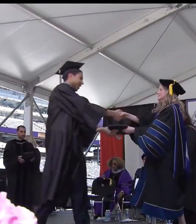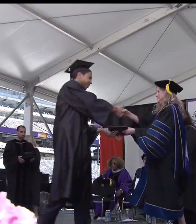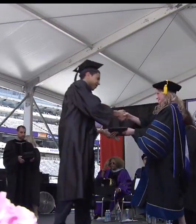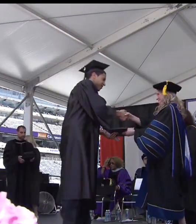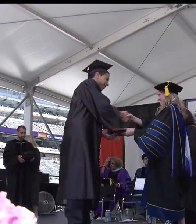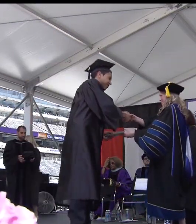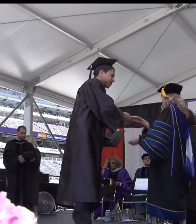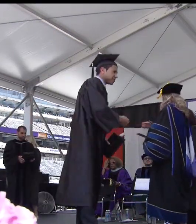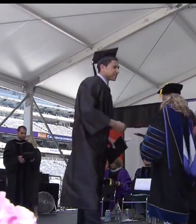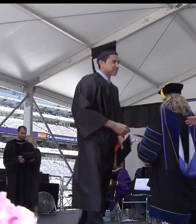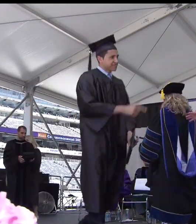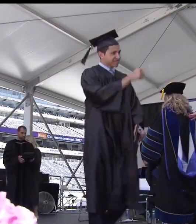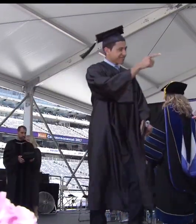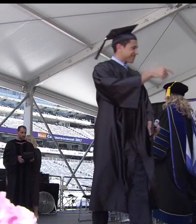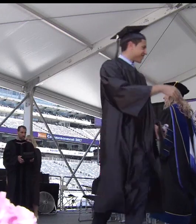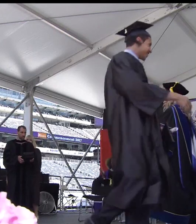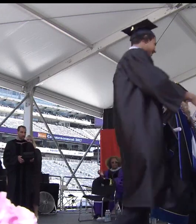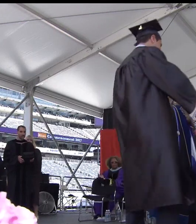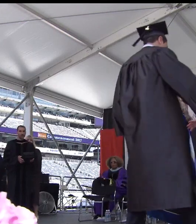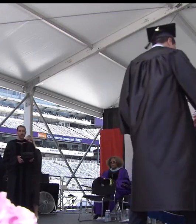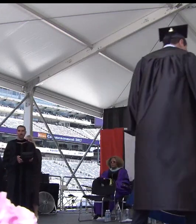Aubrey Philippone.